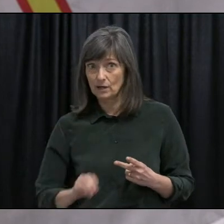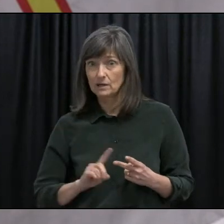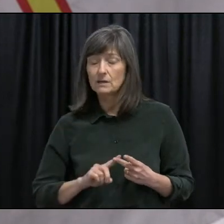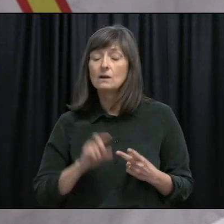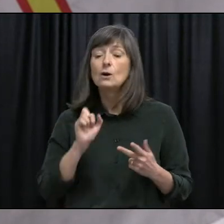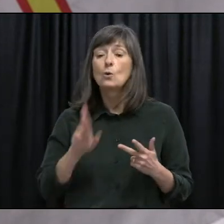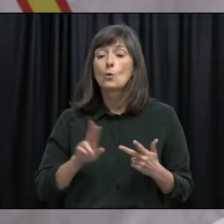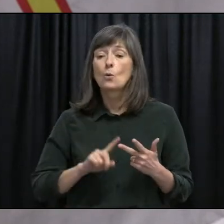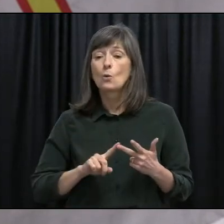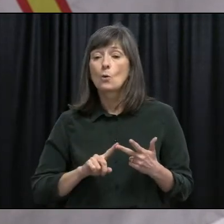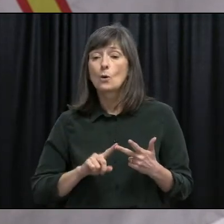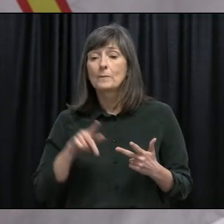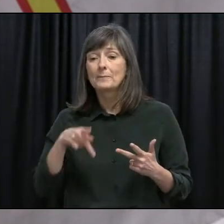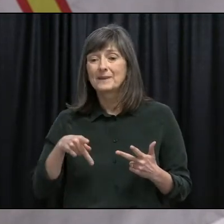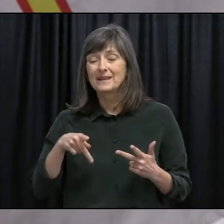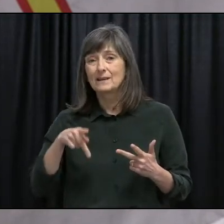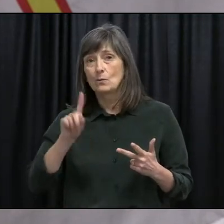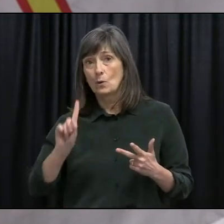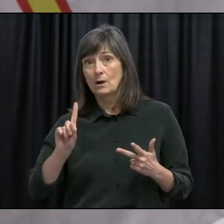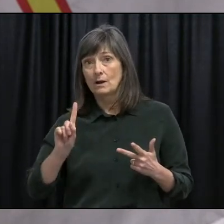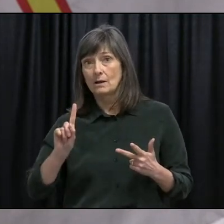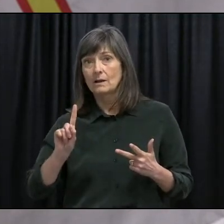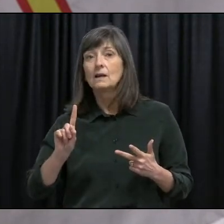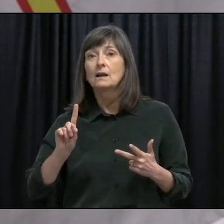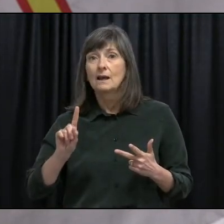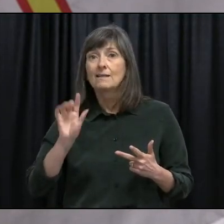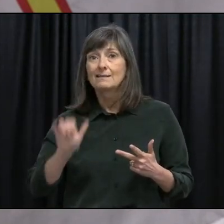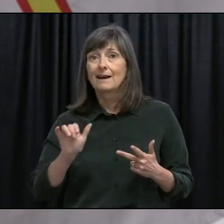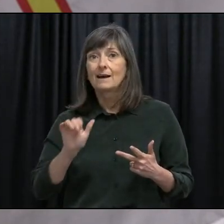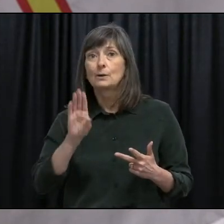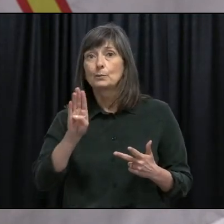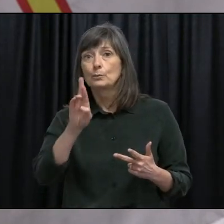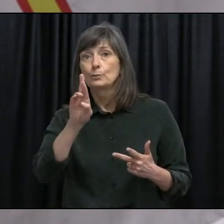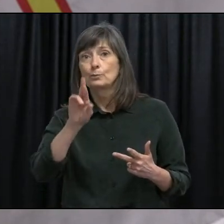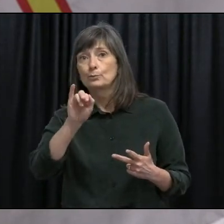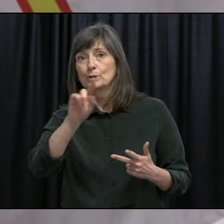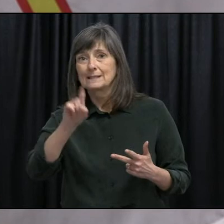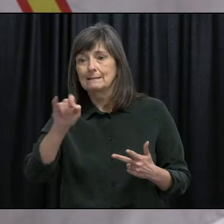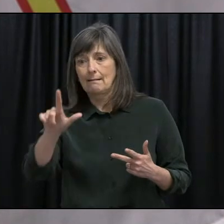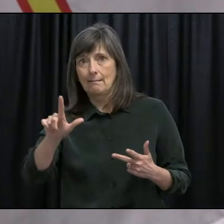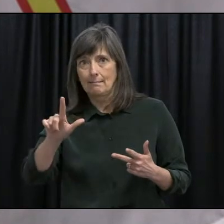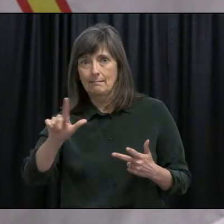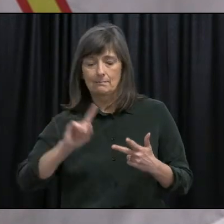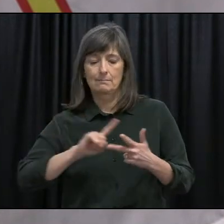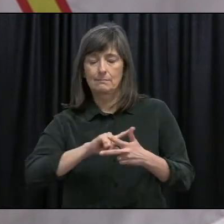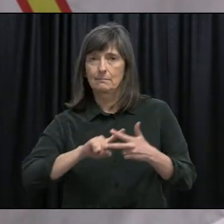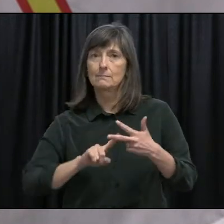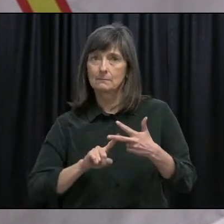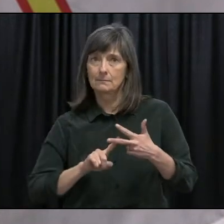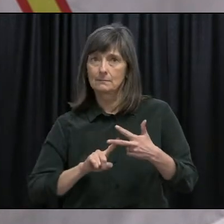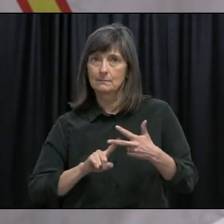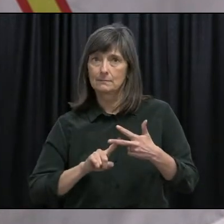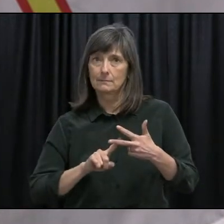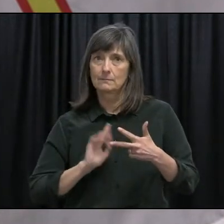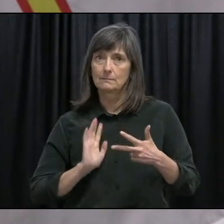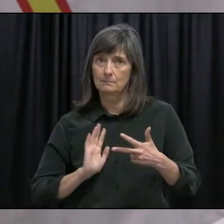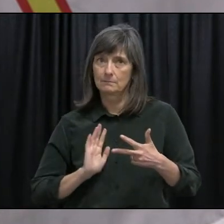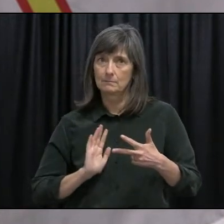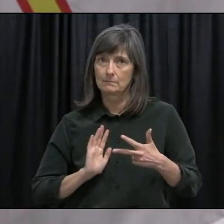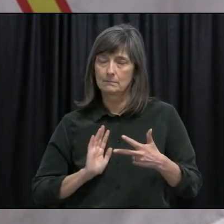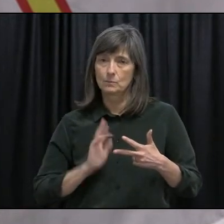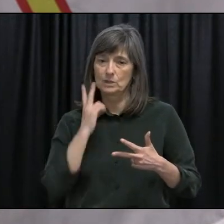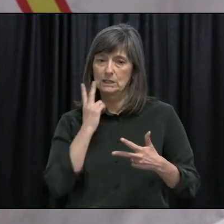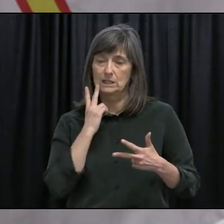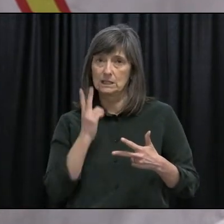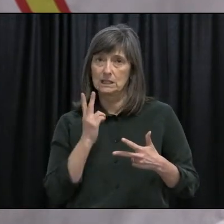Africa, or P1, which is the variant that originated in Brazil. But that's the